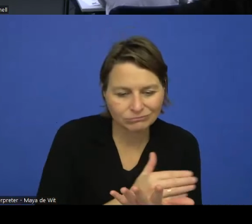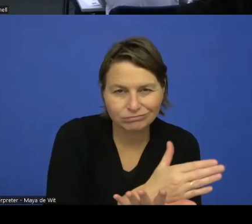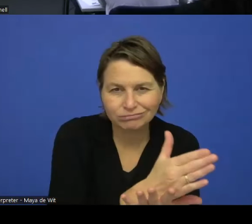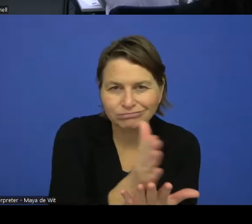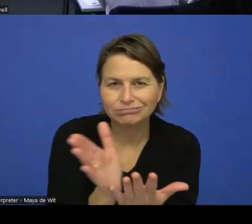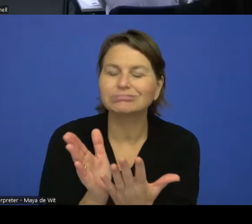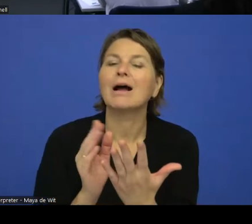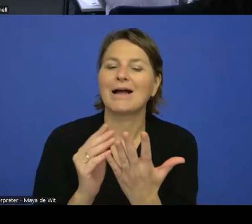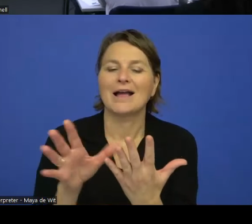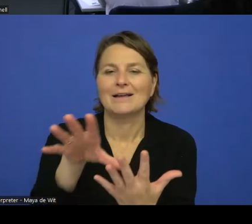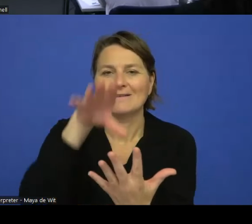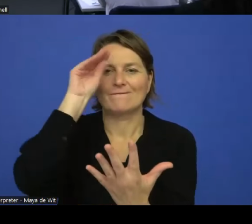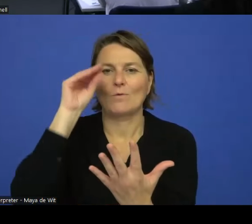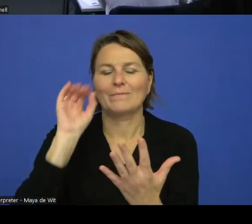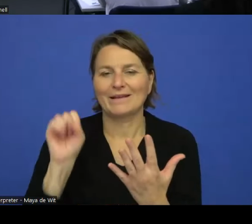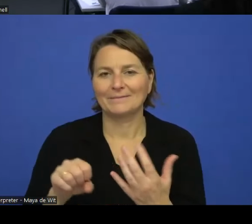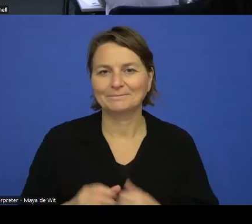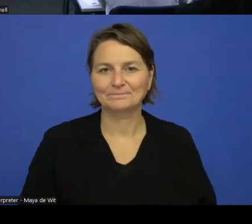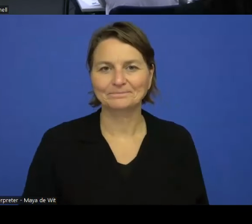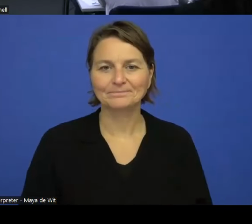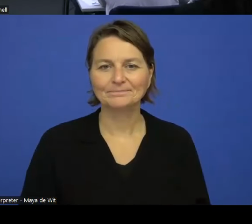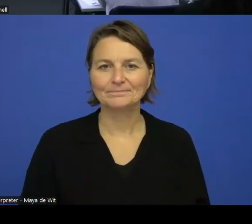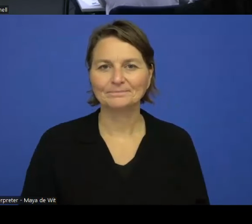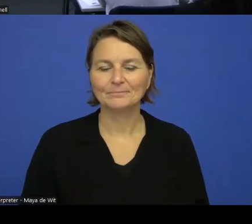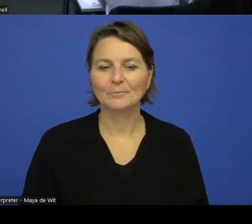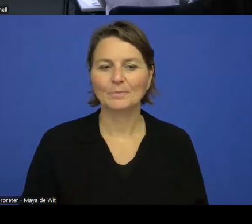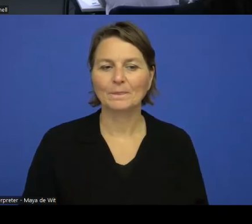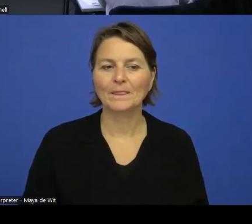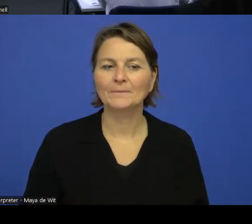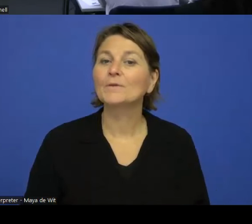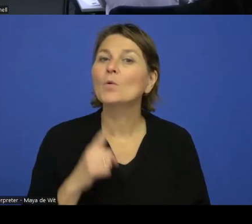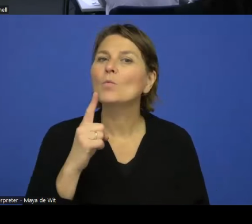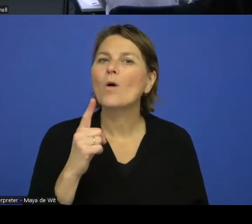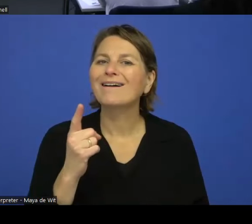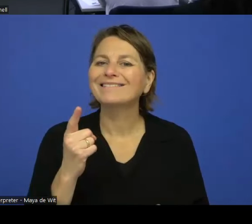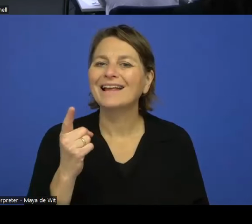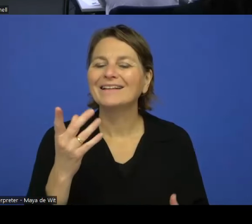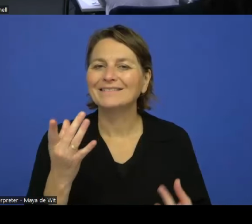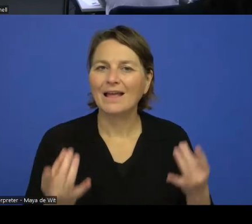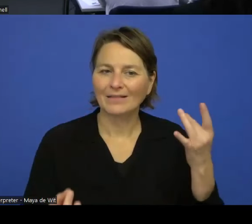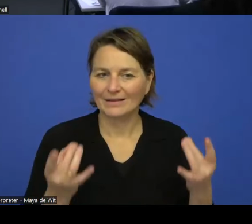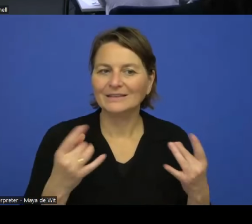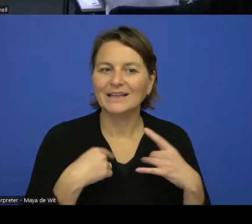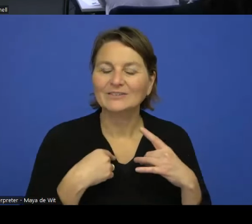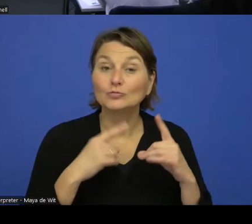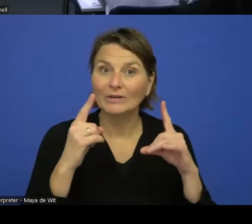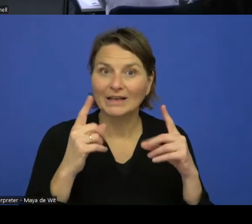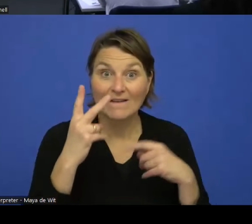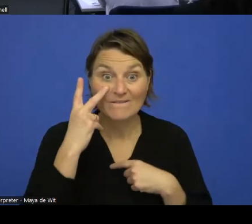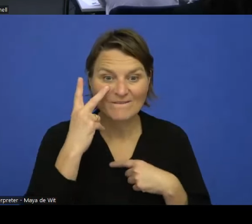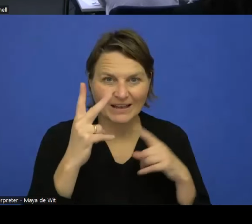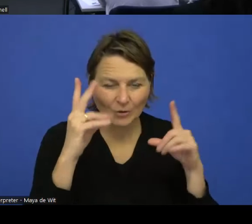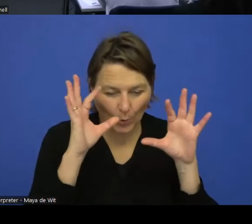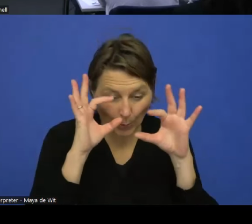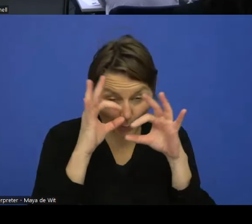And certainly in engineering ethics, one of the things or one of the concepts that I liked was this idea of microscopic vision. So as engineers, I suspect